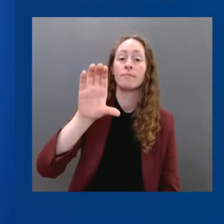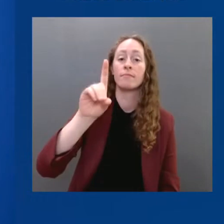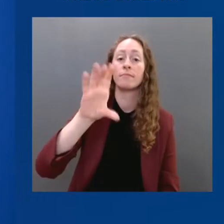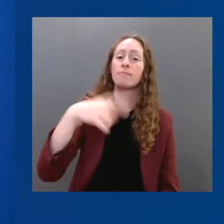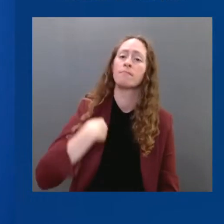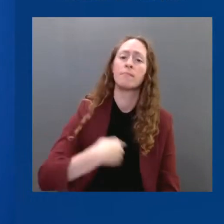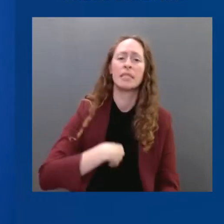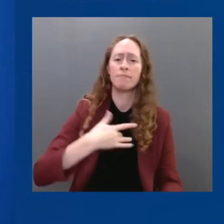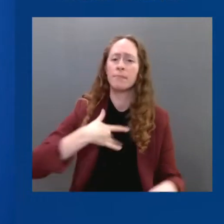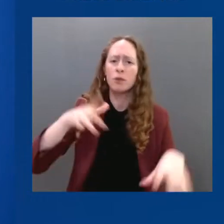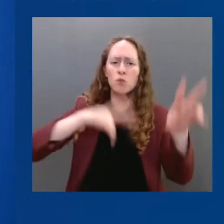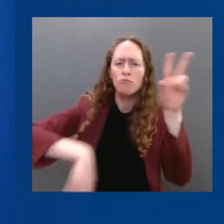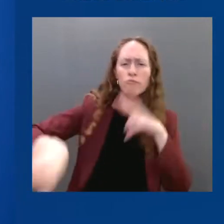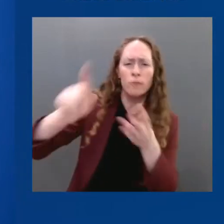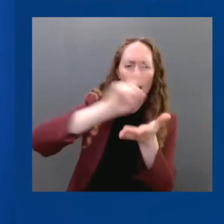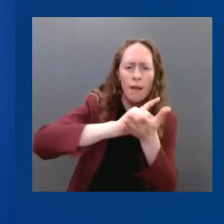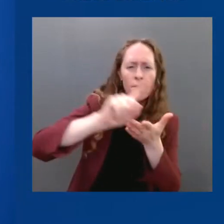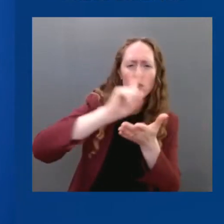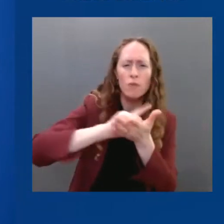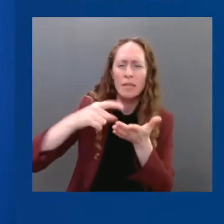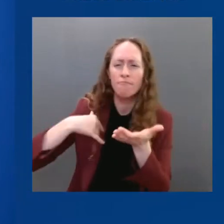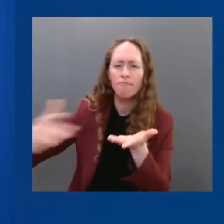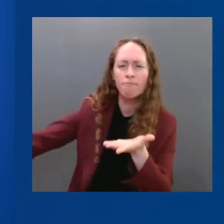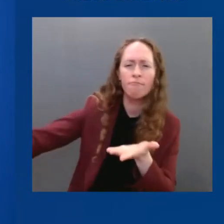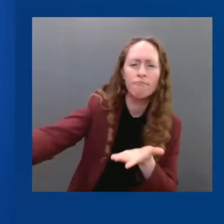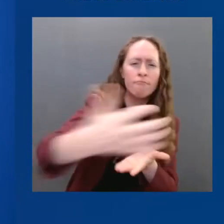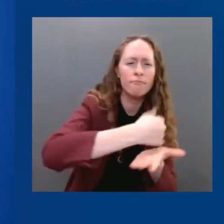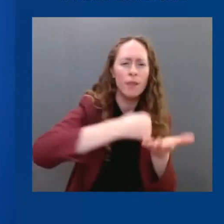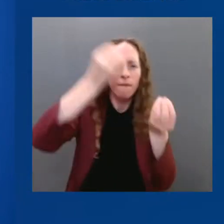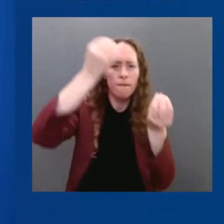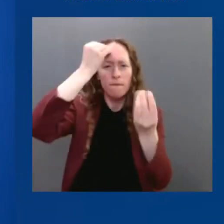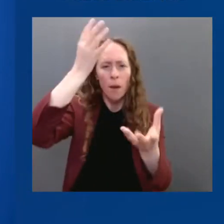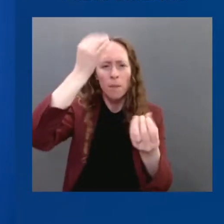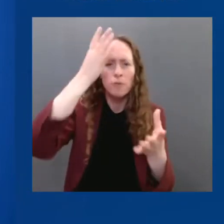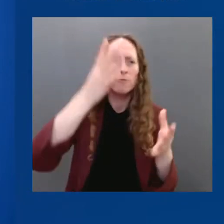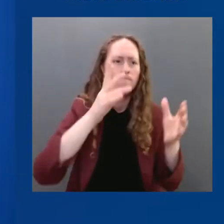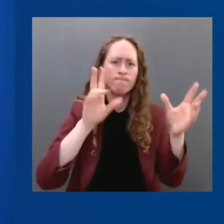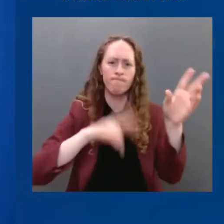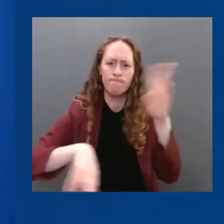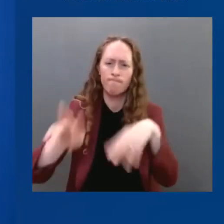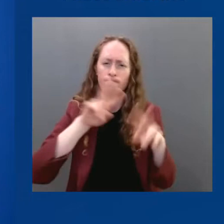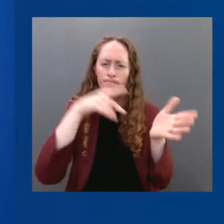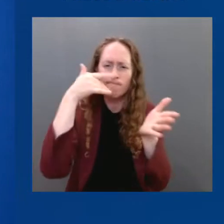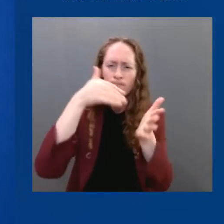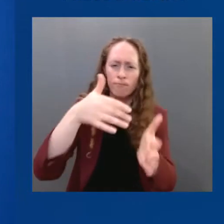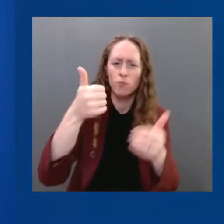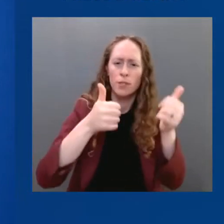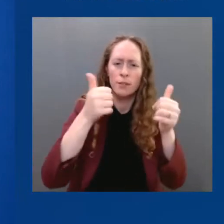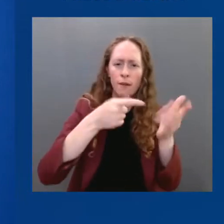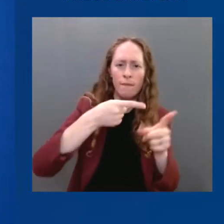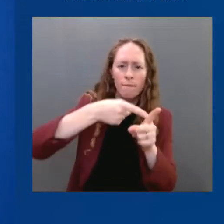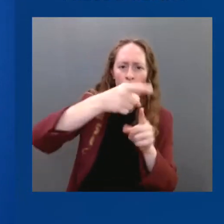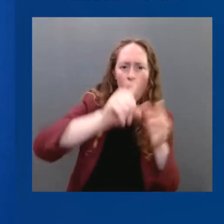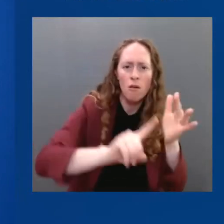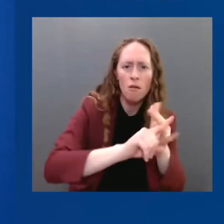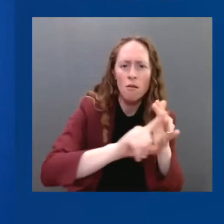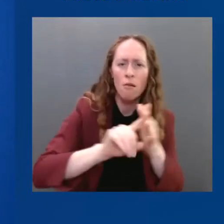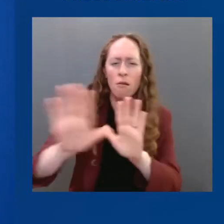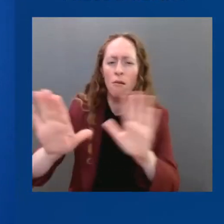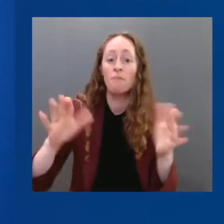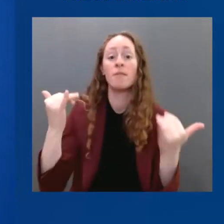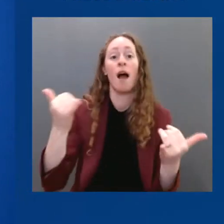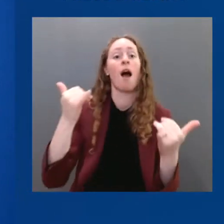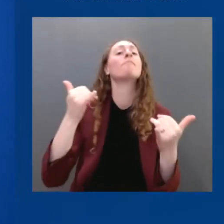of the country. Over the last several weeks, Omicron sublineages BA4 and BA5 have been increasing in the